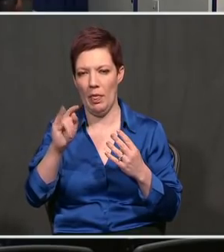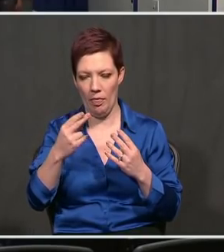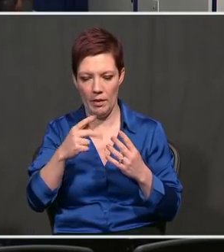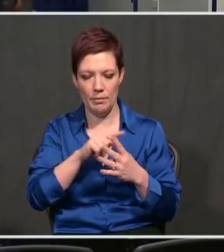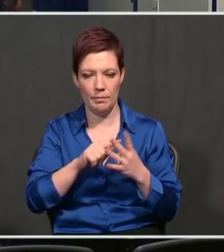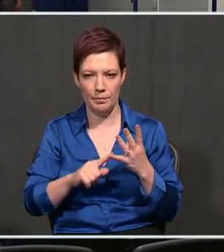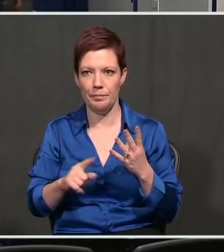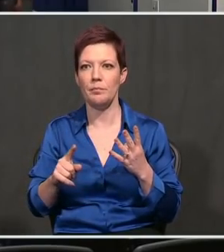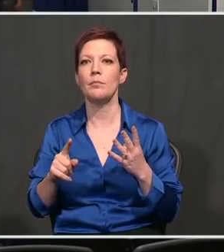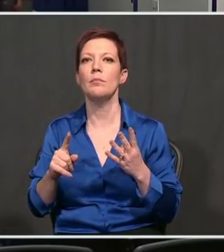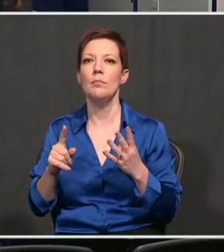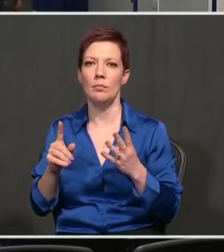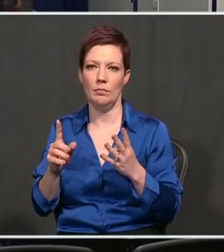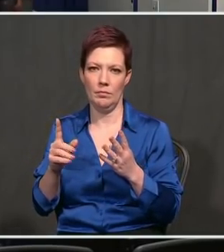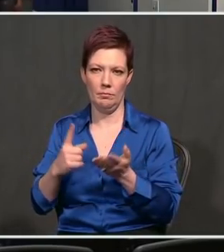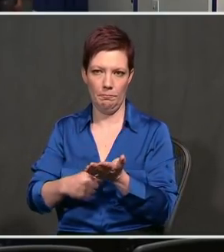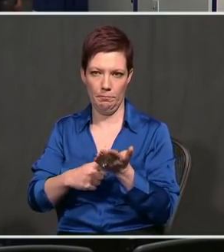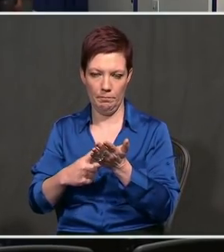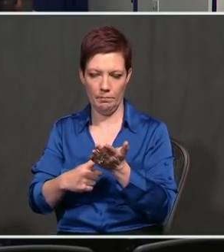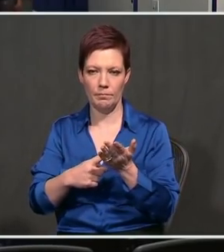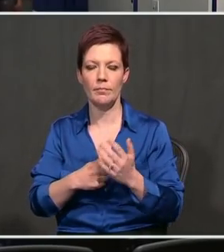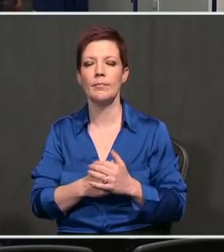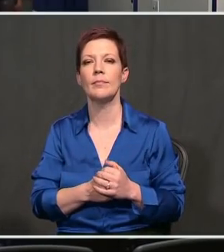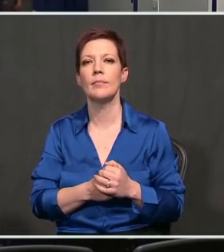questions. My first one I'm going to direct